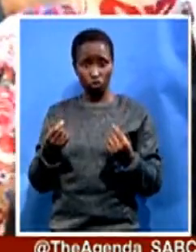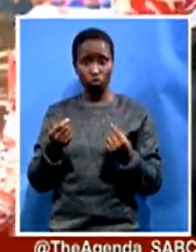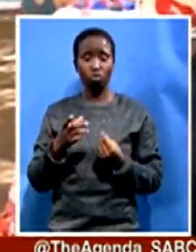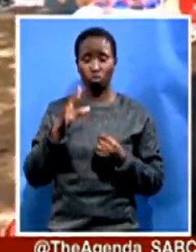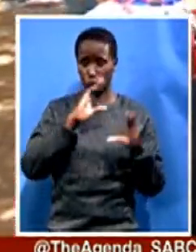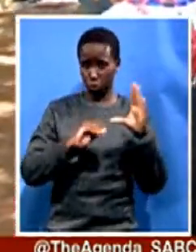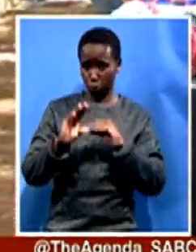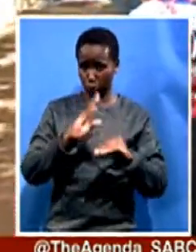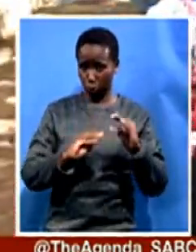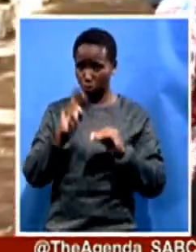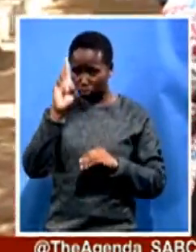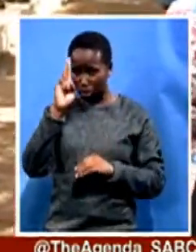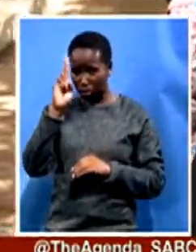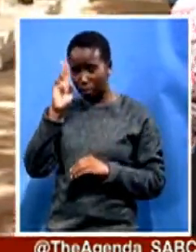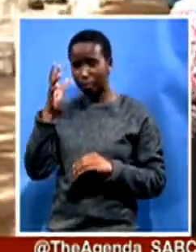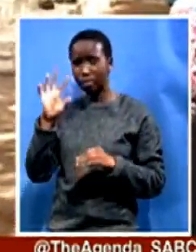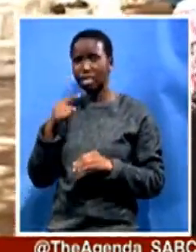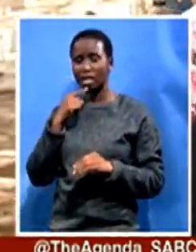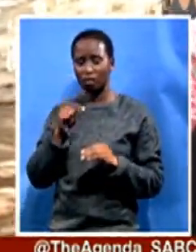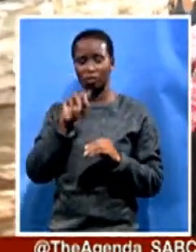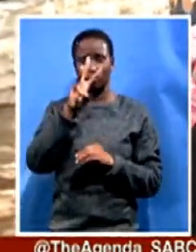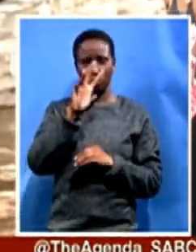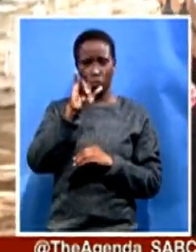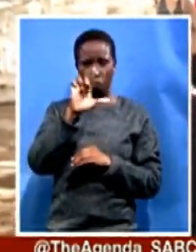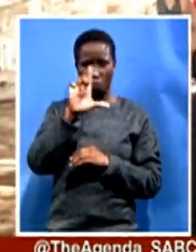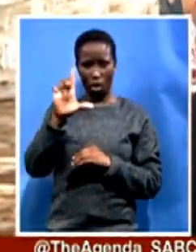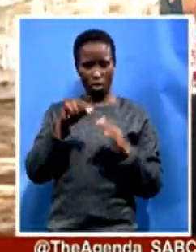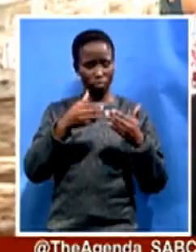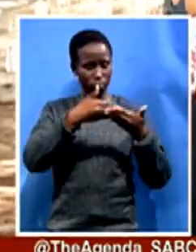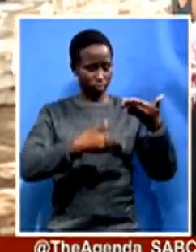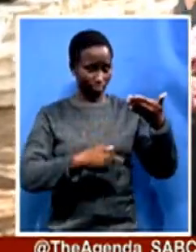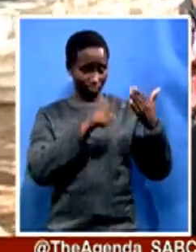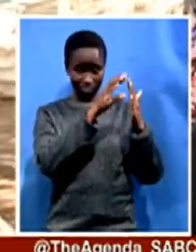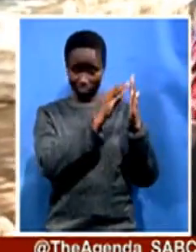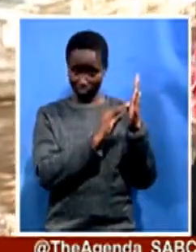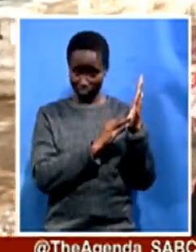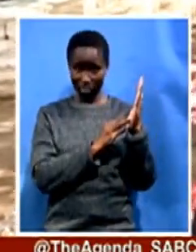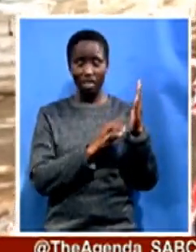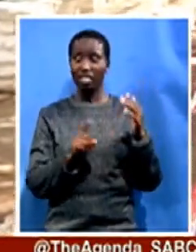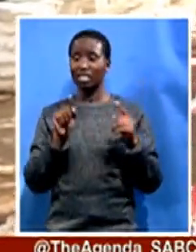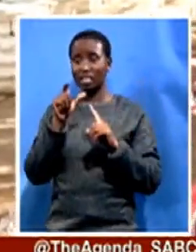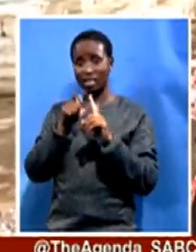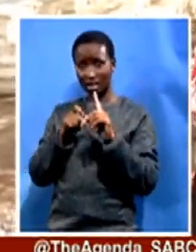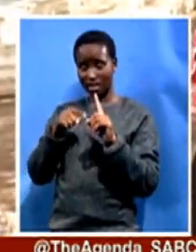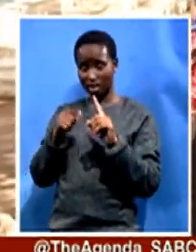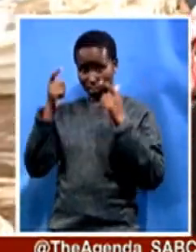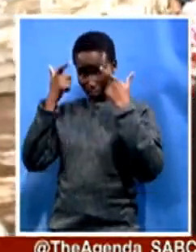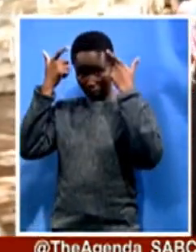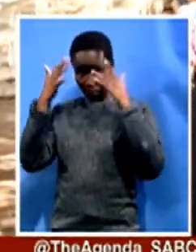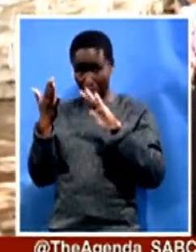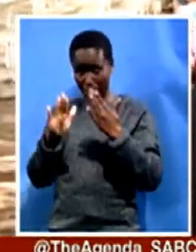will, she was named as the regent, person who was going to be taking over the responsibilities of the